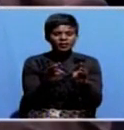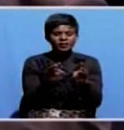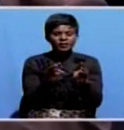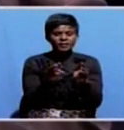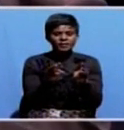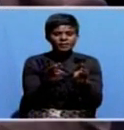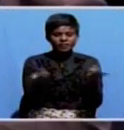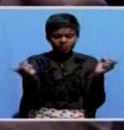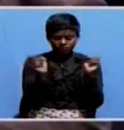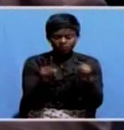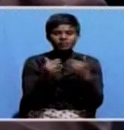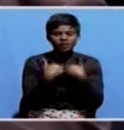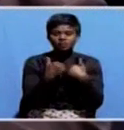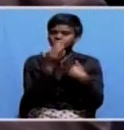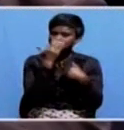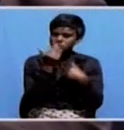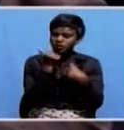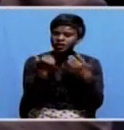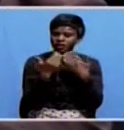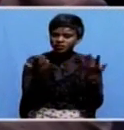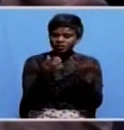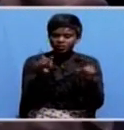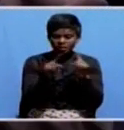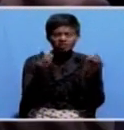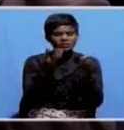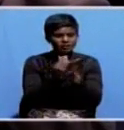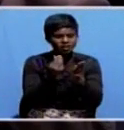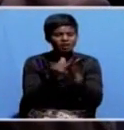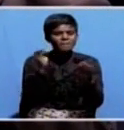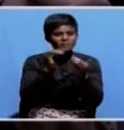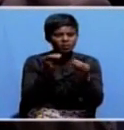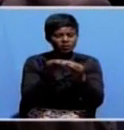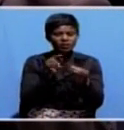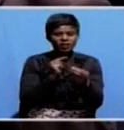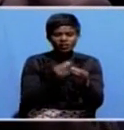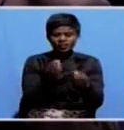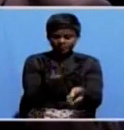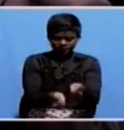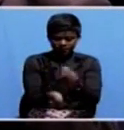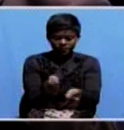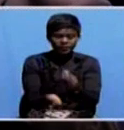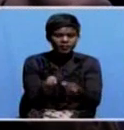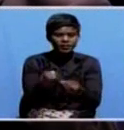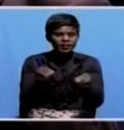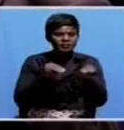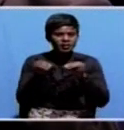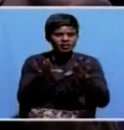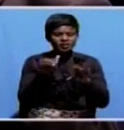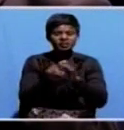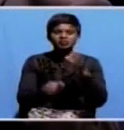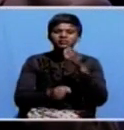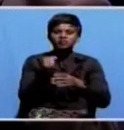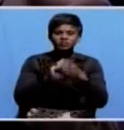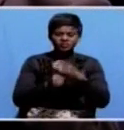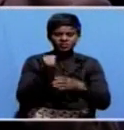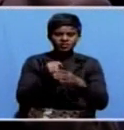When you had no sugar and you had extra money, you corrupted the manager in the shop so